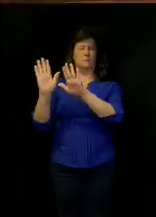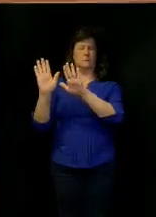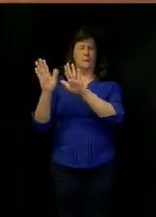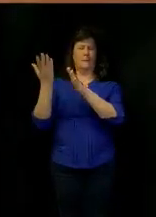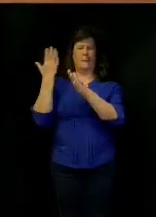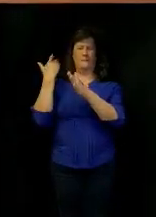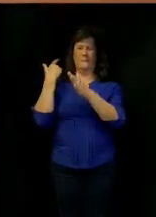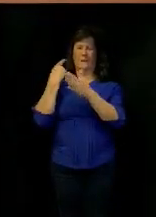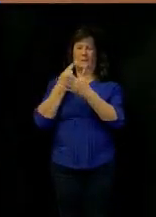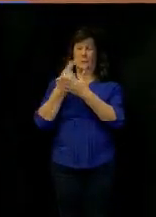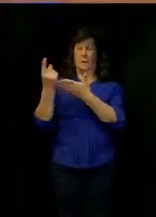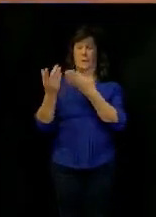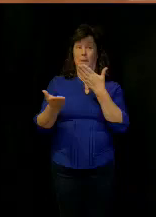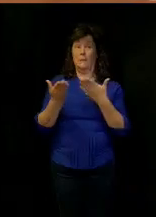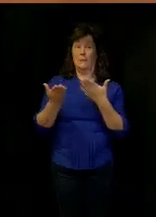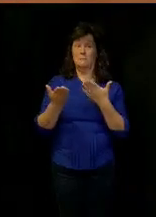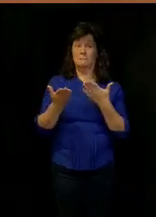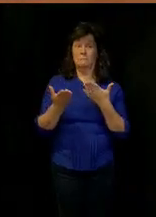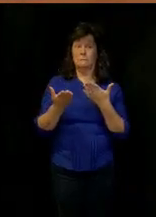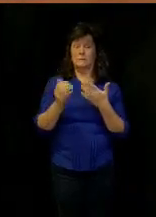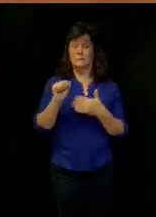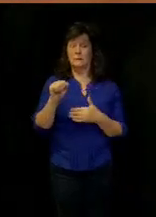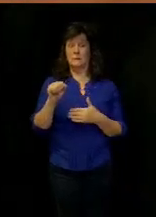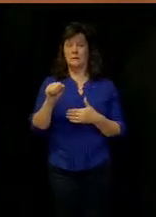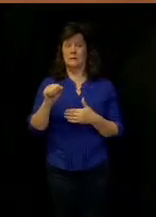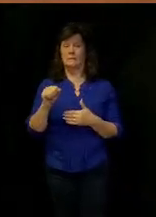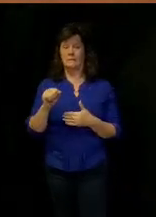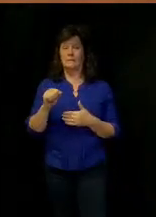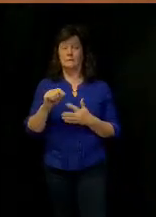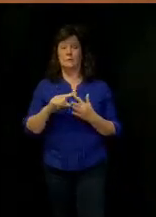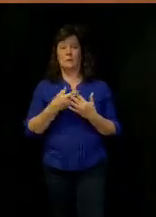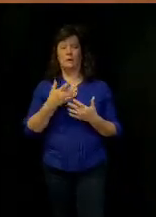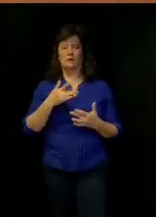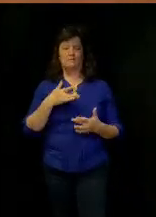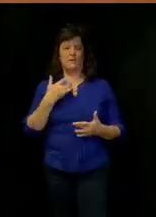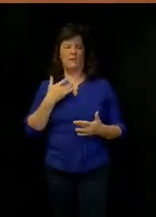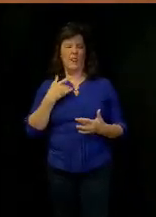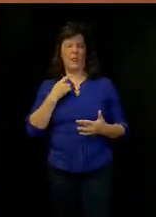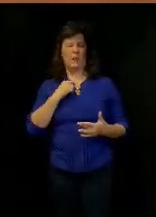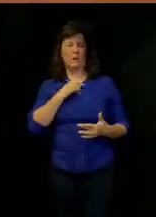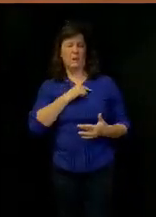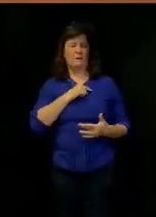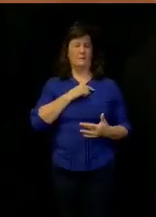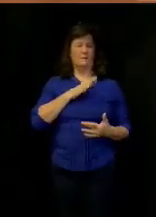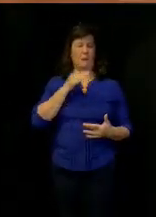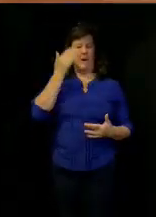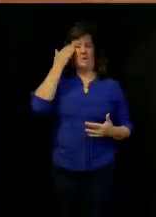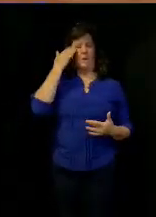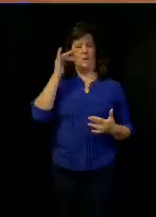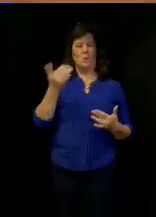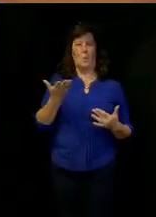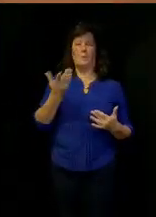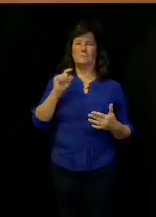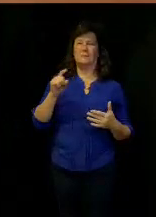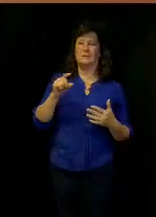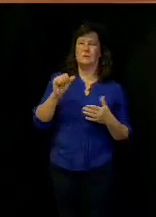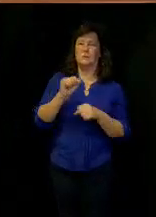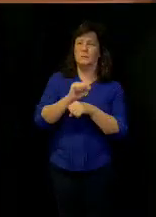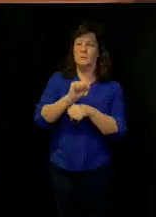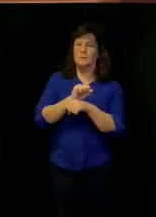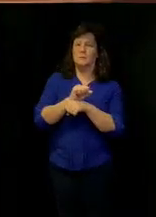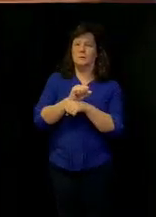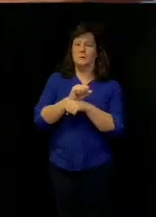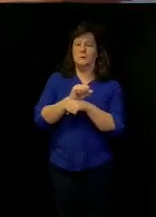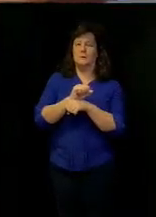got it? Come on, come on. So what it is, instead of getting down on yourself, won't you say, well, thank God, I know now what I got to work on because that right there is going to get shored